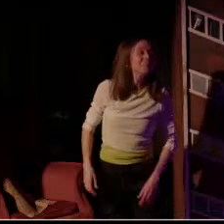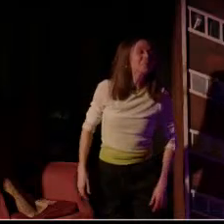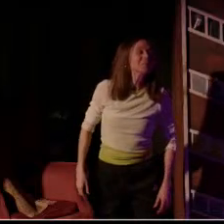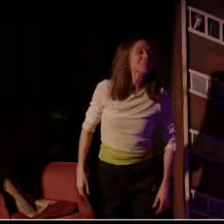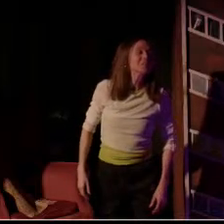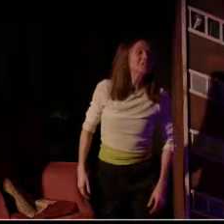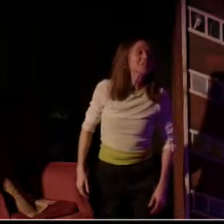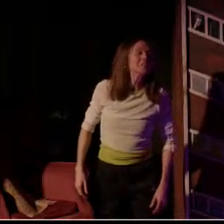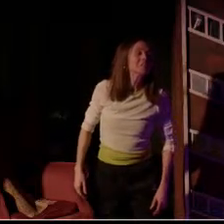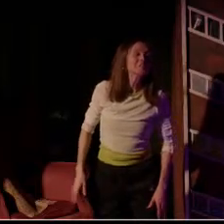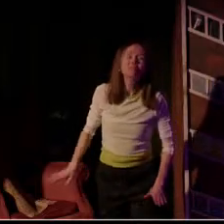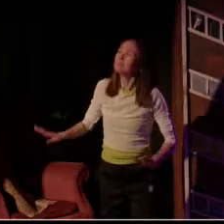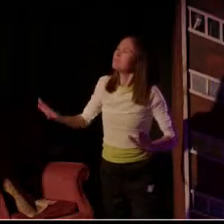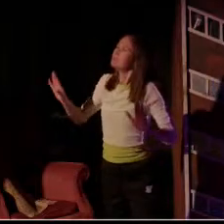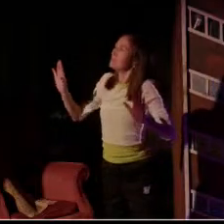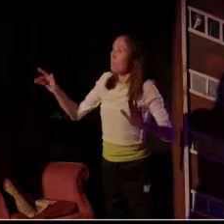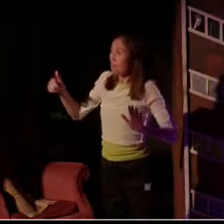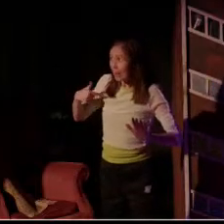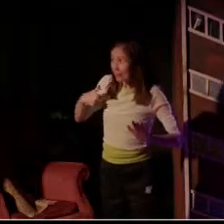not suppress the spirit.